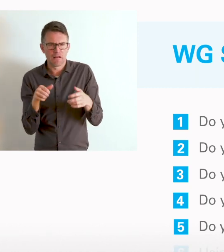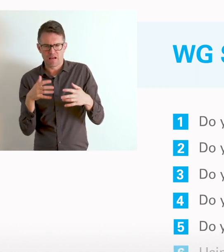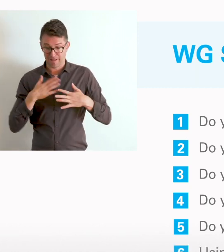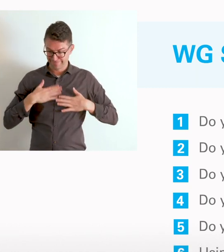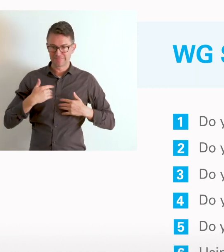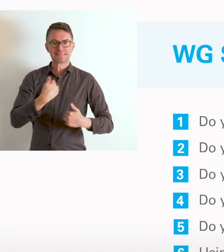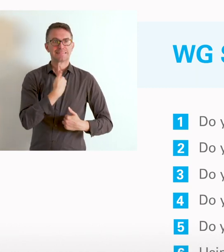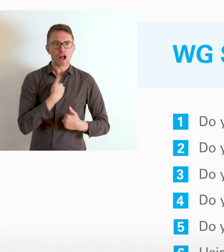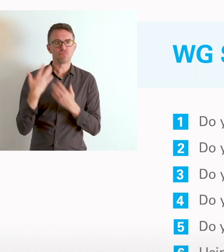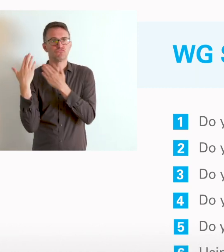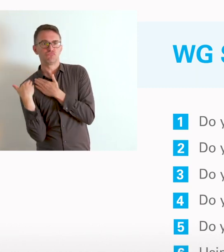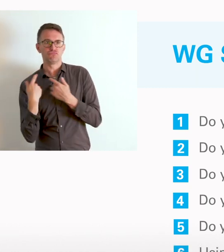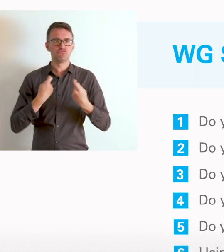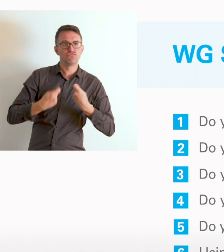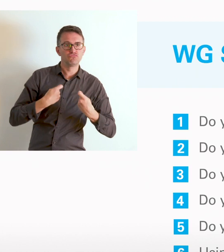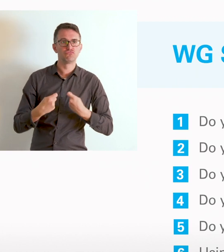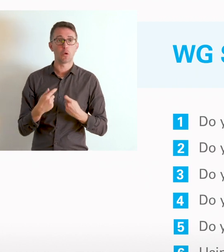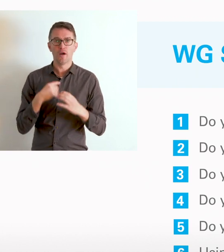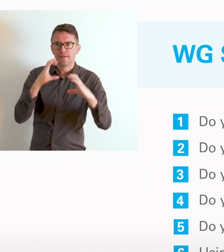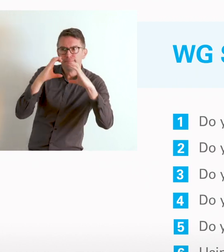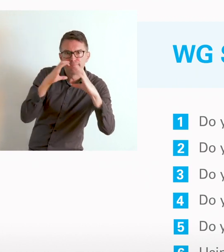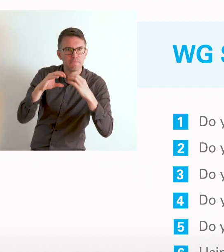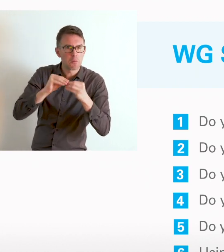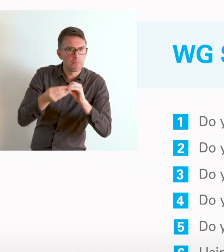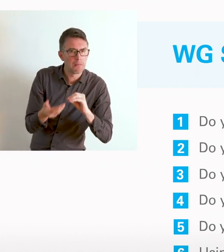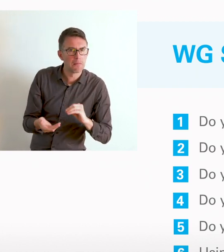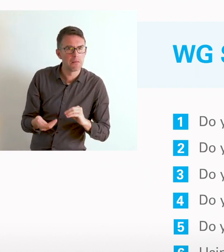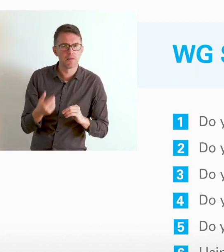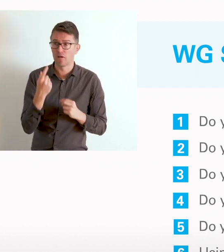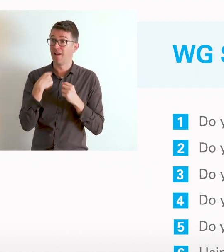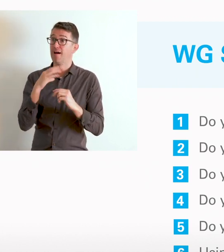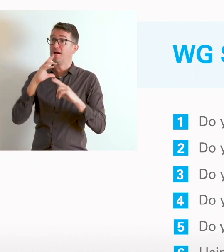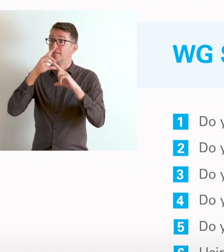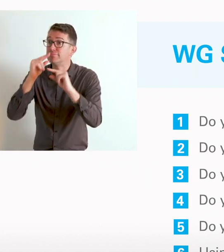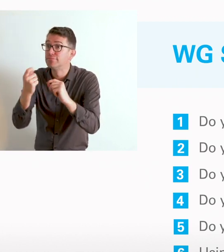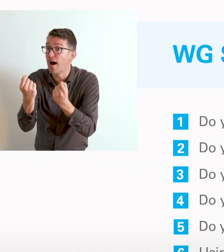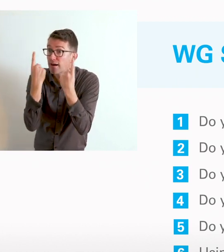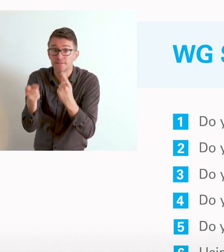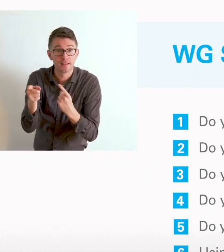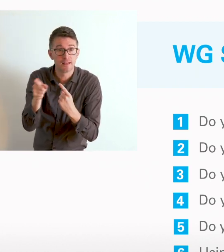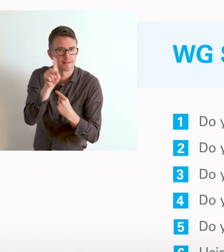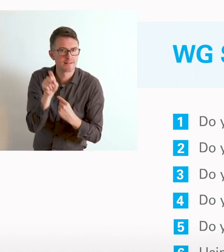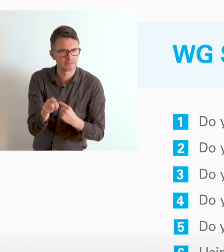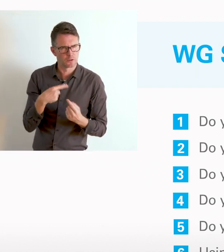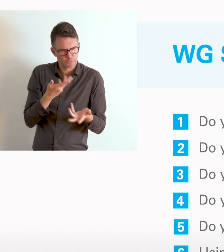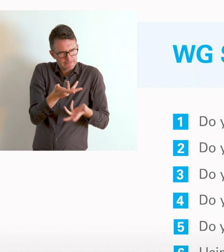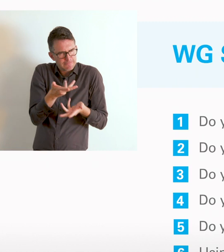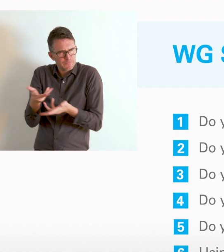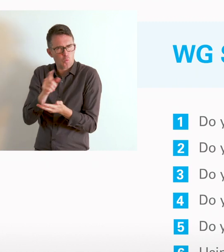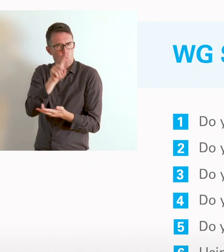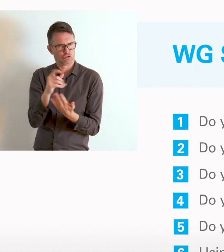dressing, and difficulty communicating, for example, understanding or being understood. And each of those